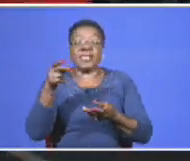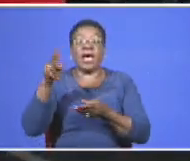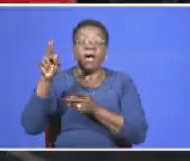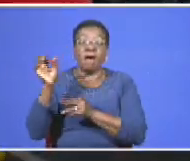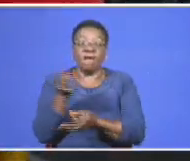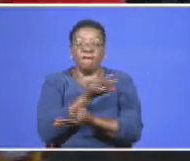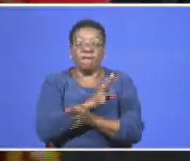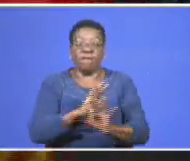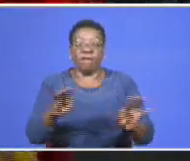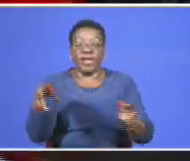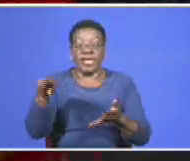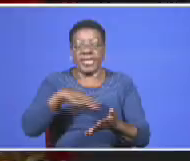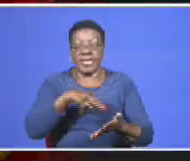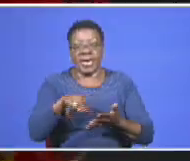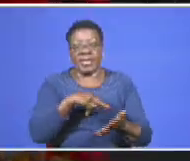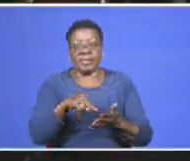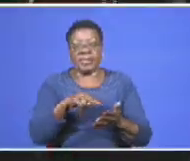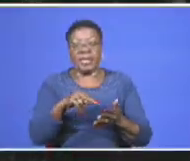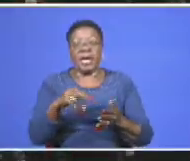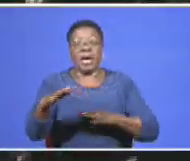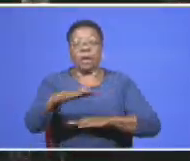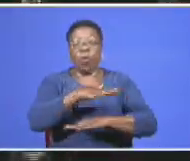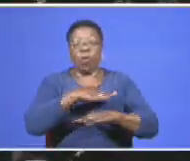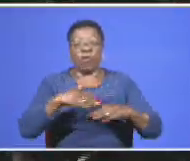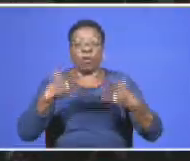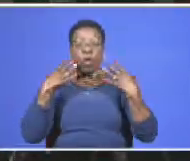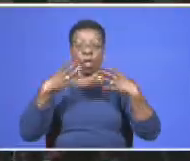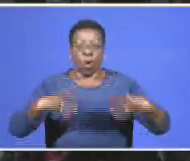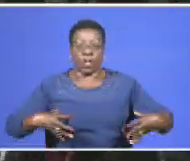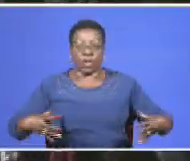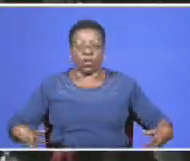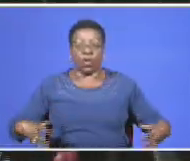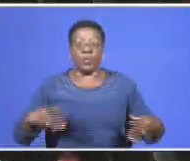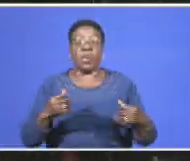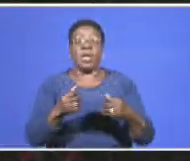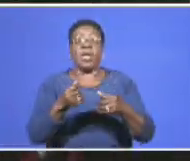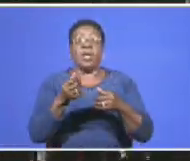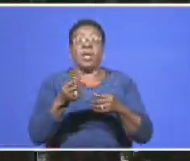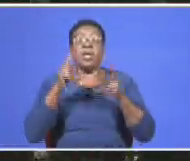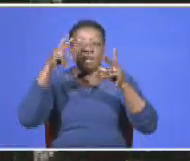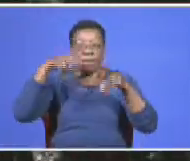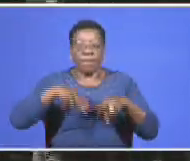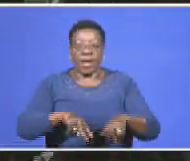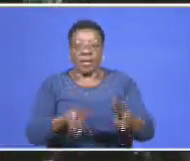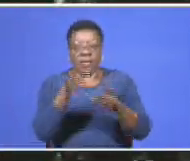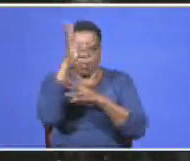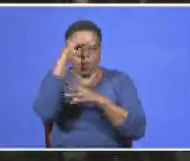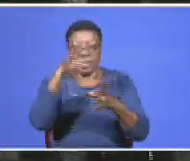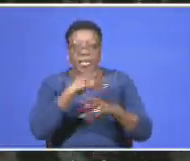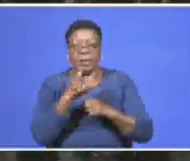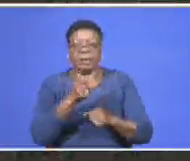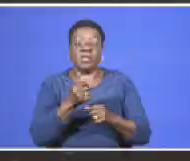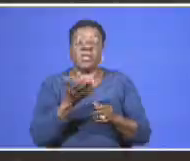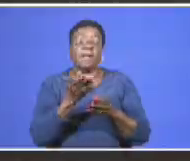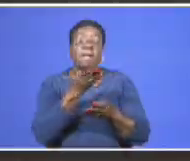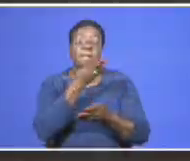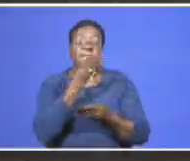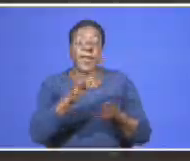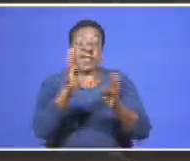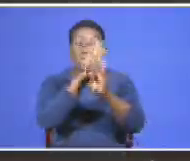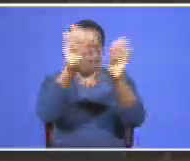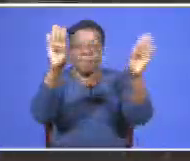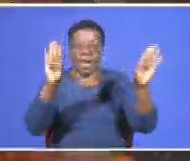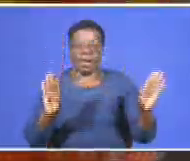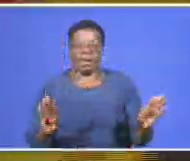Performance, and Overall Costume categories, while the Valley Boys captured the Best Banner, Shirley Street, and Best Music Awards.